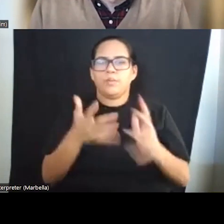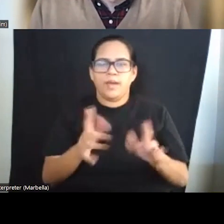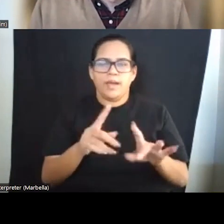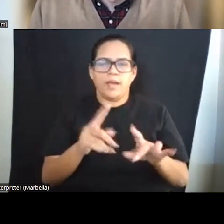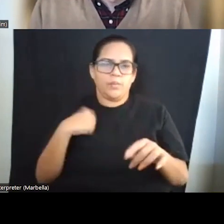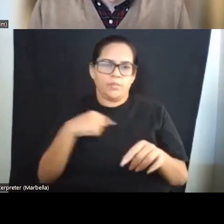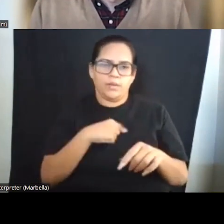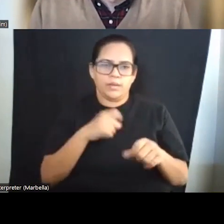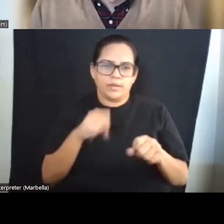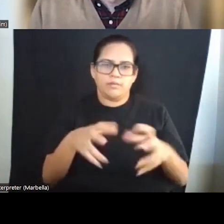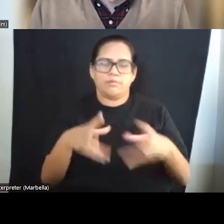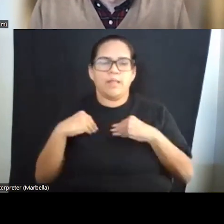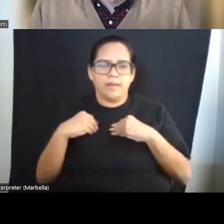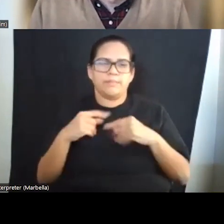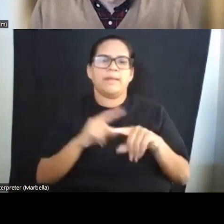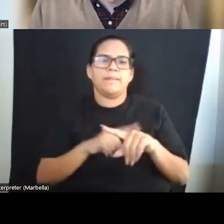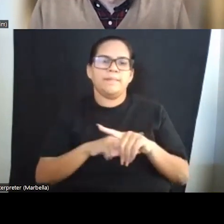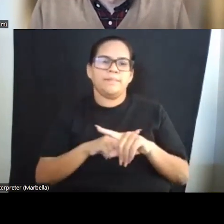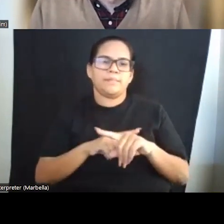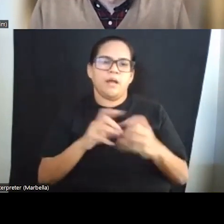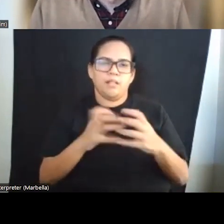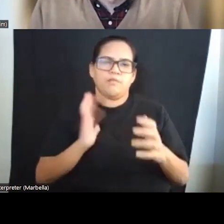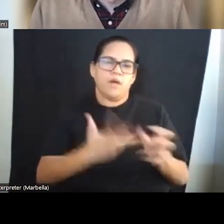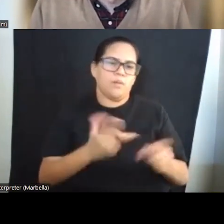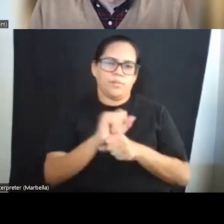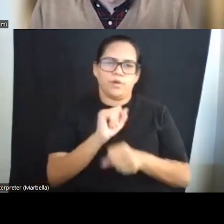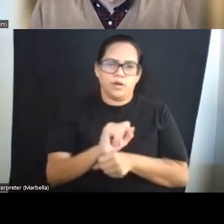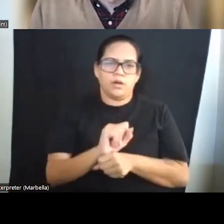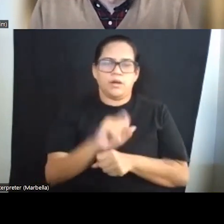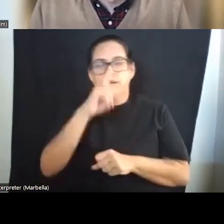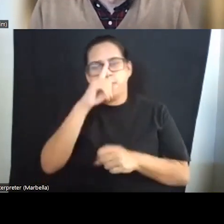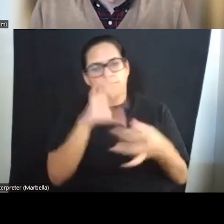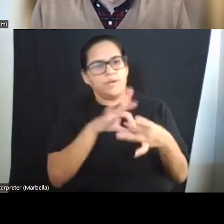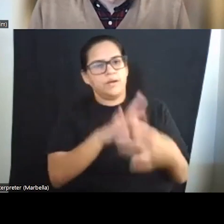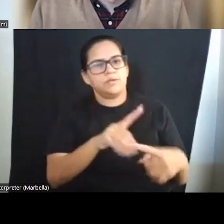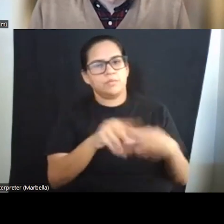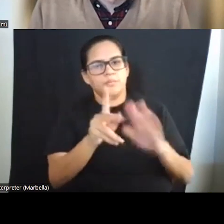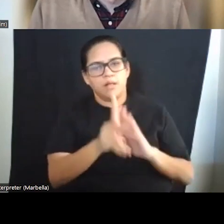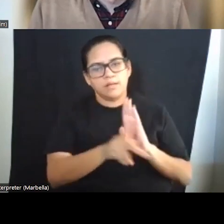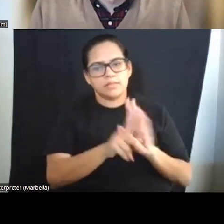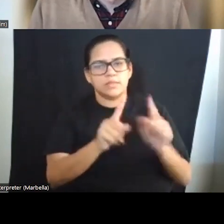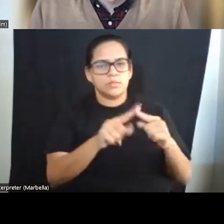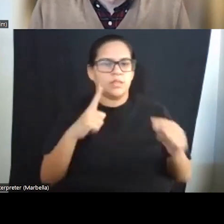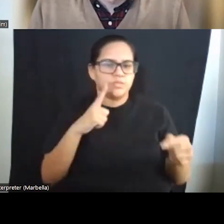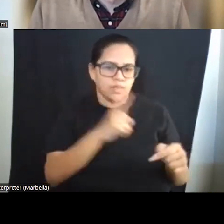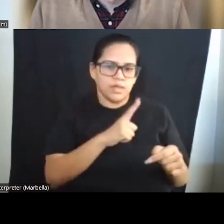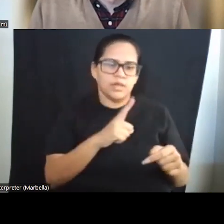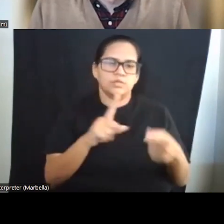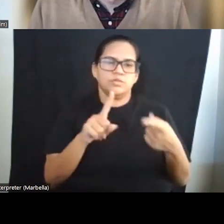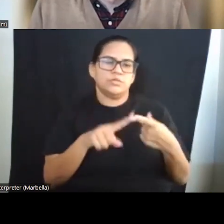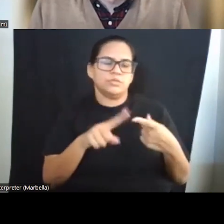we reclaim it. A lot of our work is related to policy, to legislation, it's related